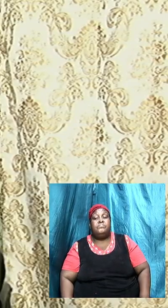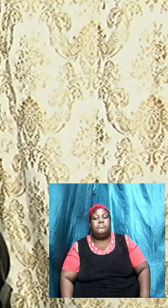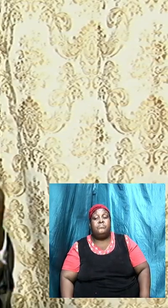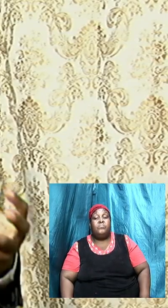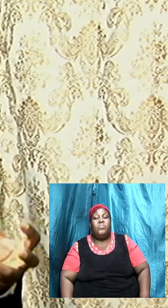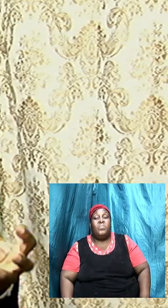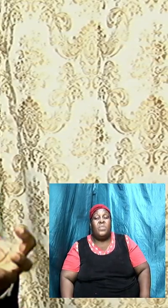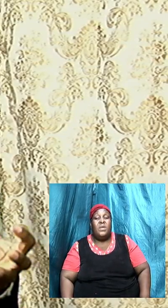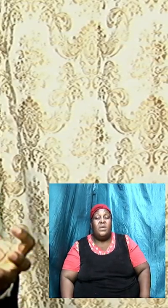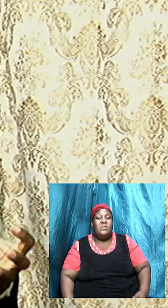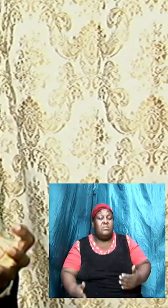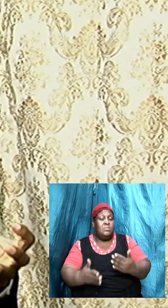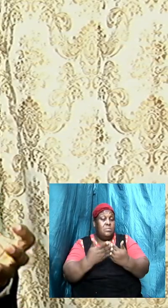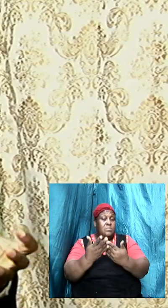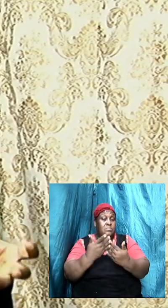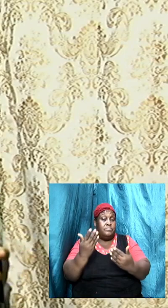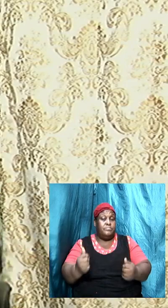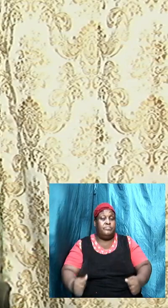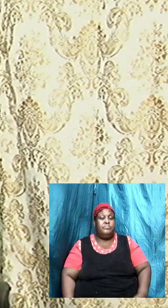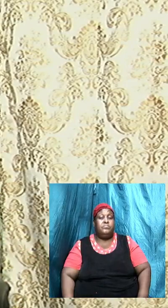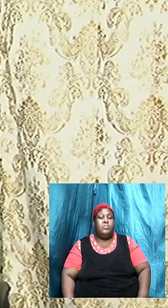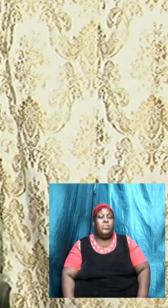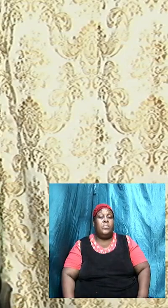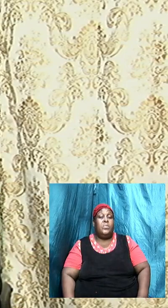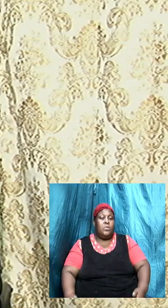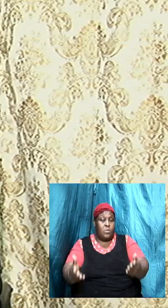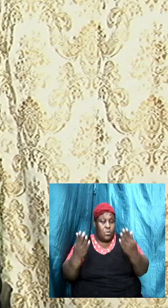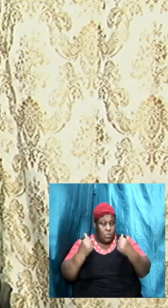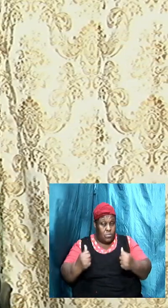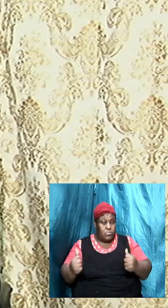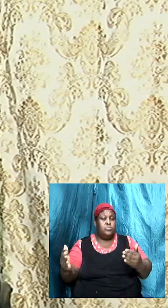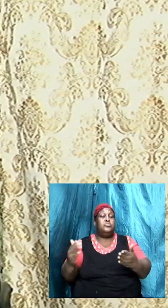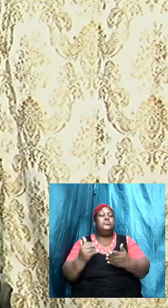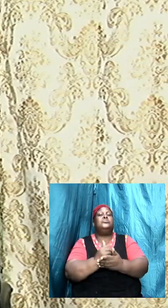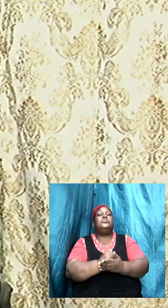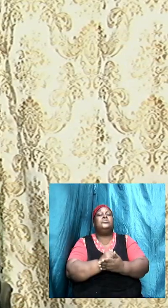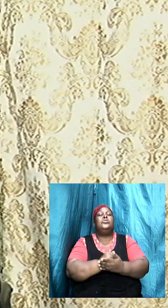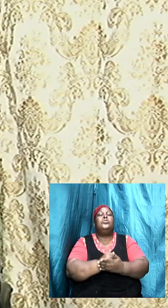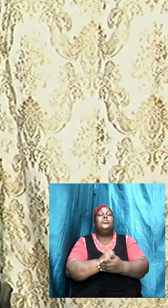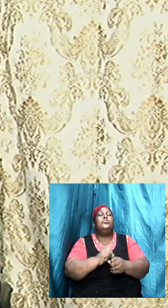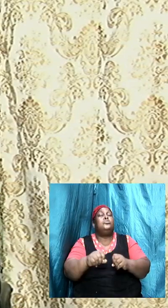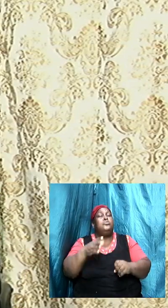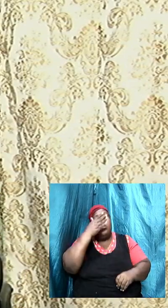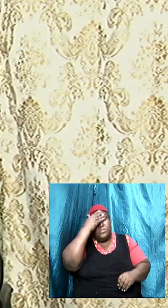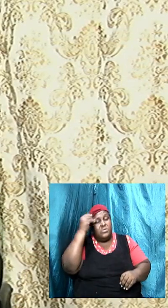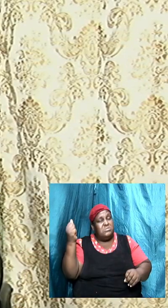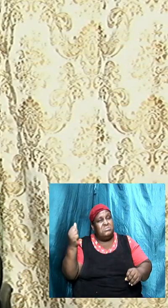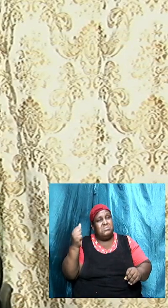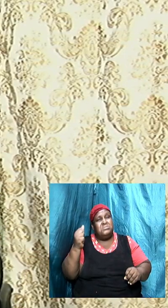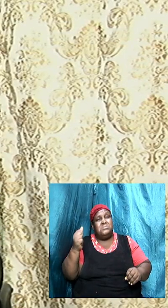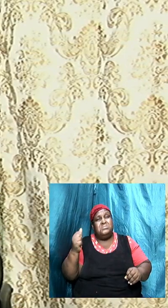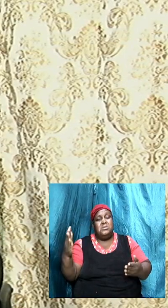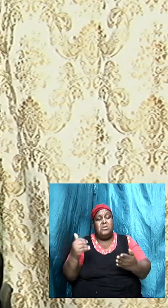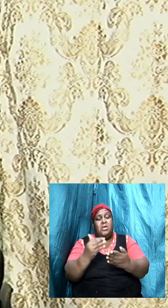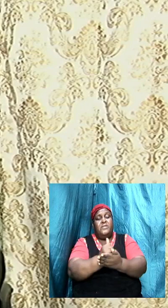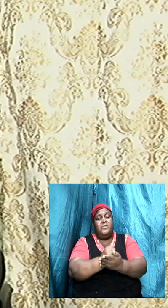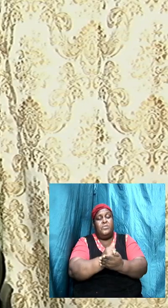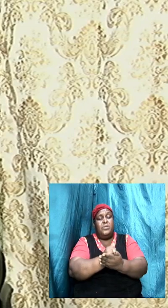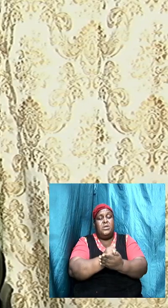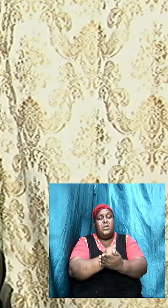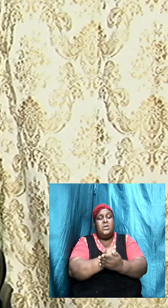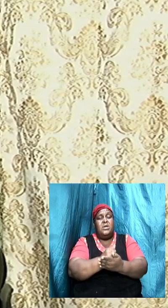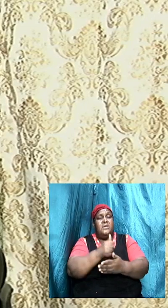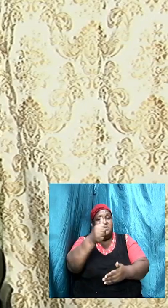So it is easy when we come together. Don't forsake the assembling of the brethren. And we come together and we get a